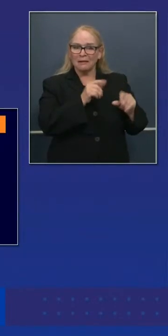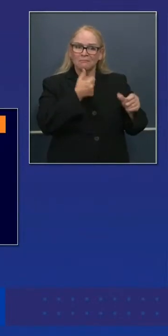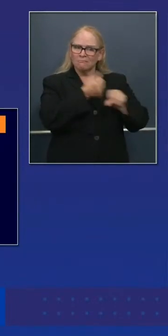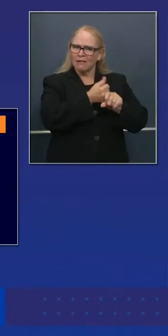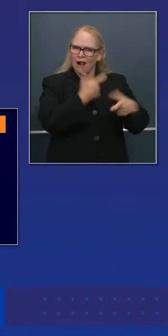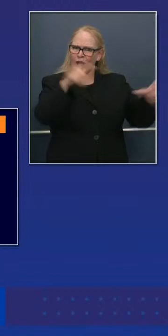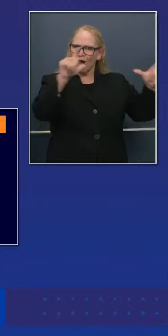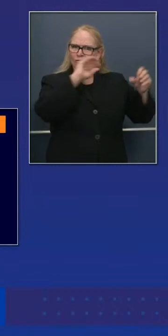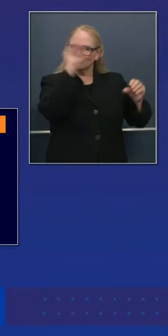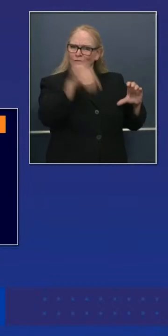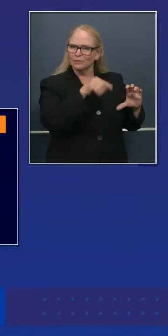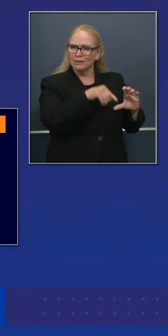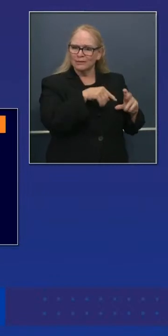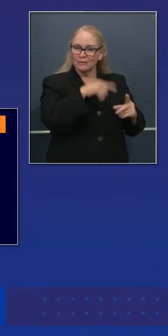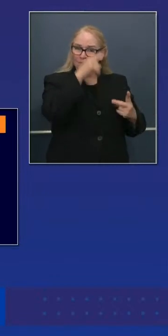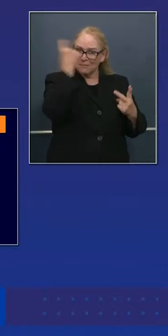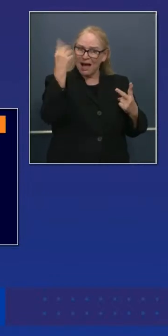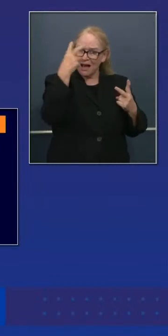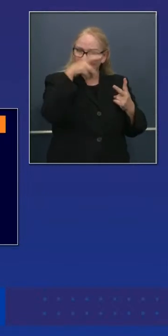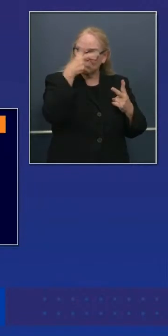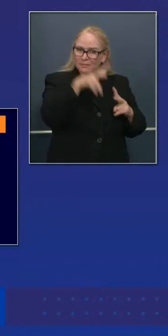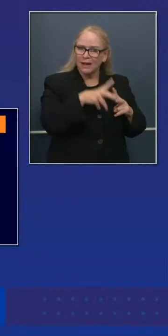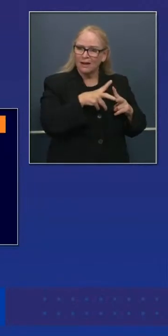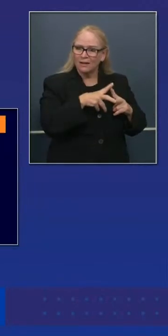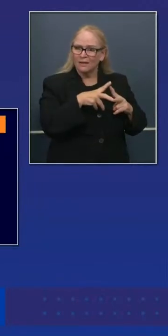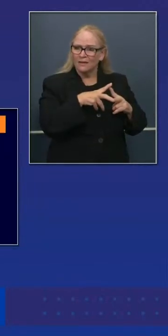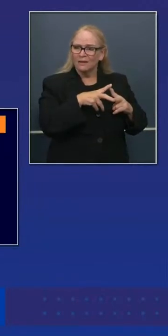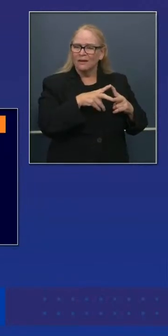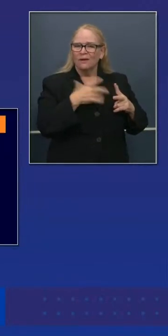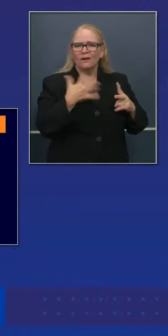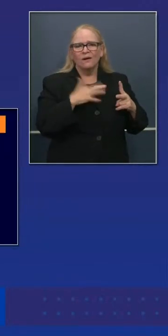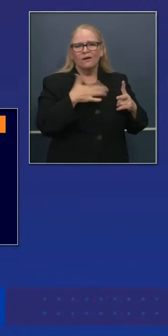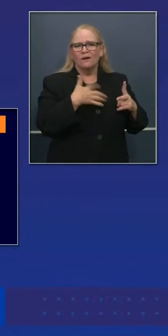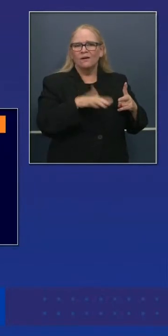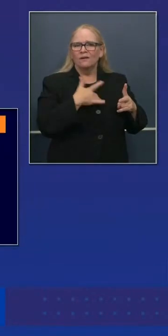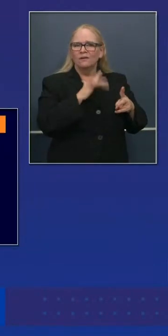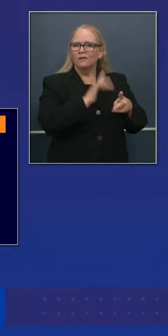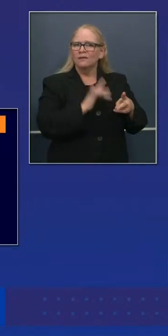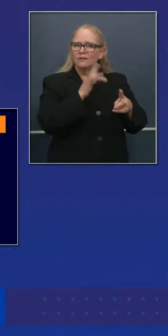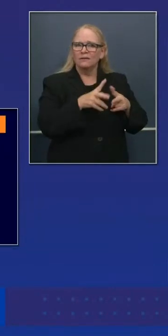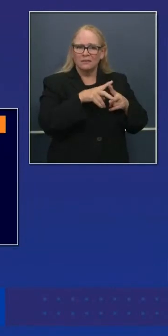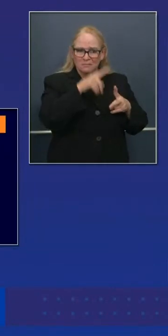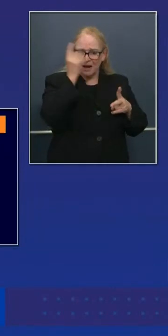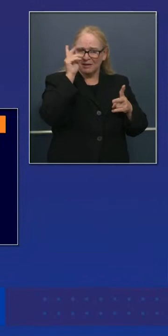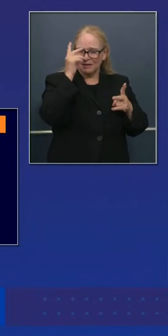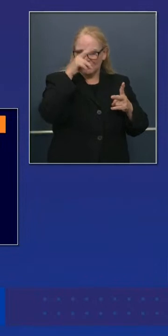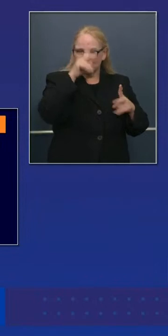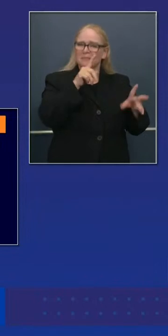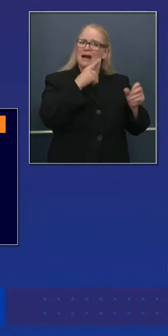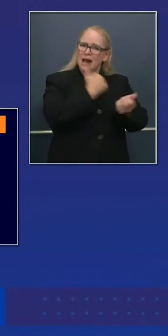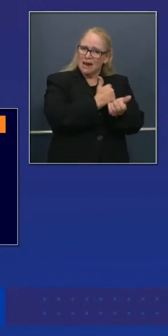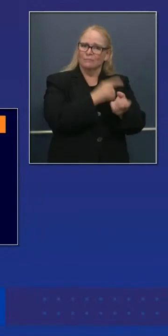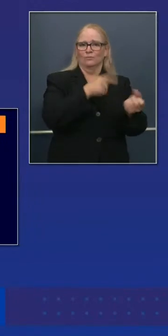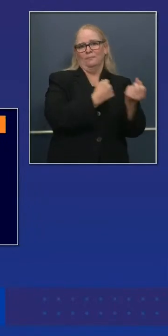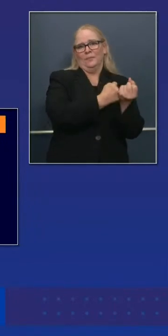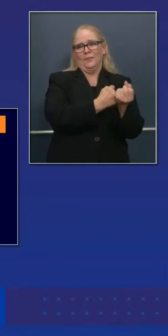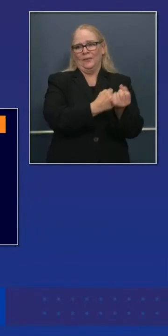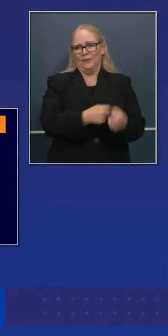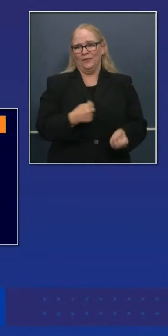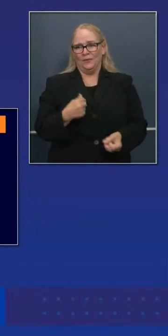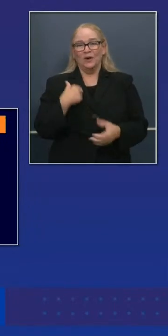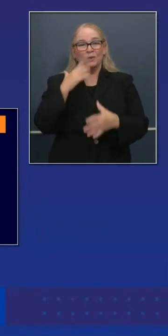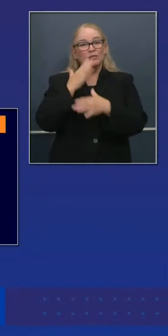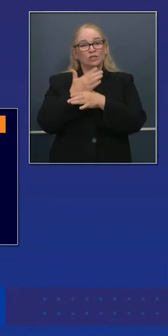Black community. By the way, I'll in a moment be talking about the new case numbers that came out today, but